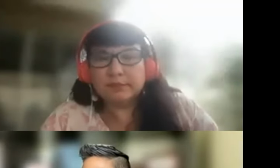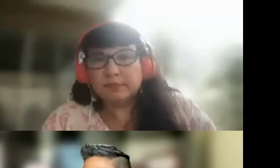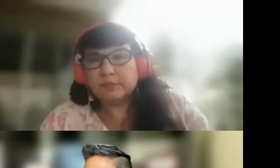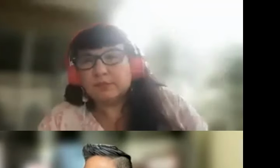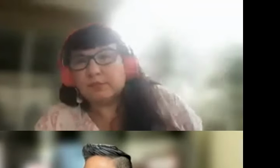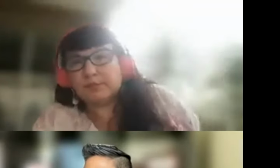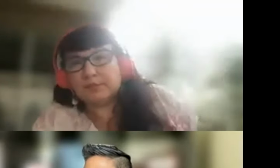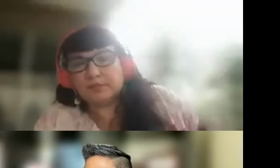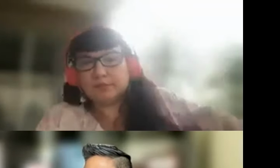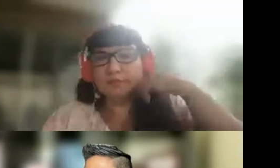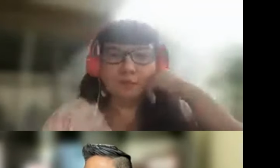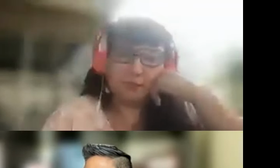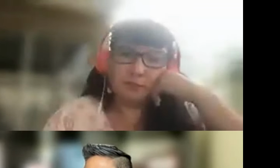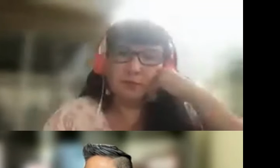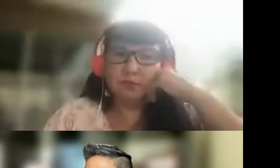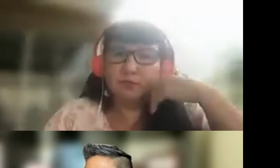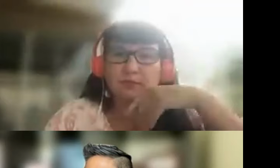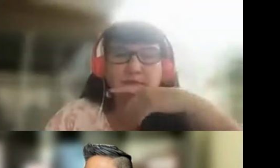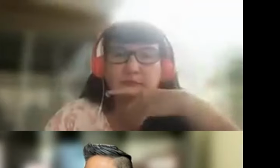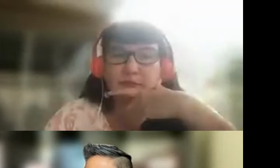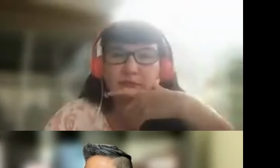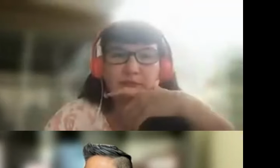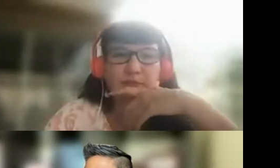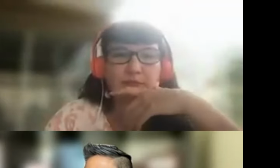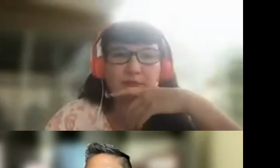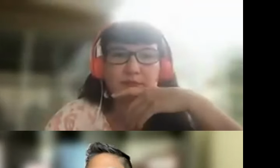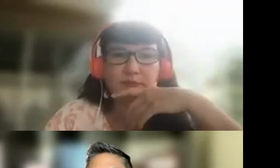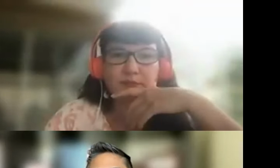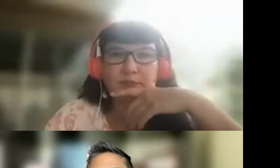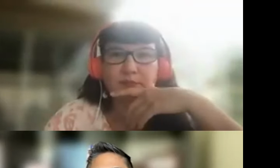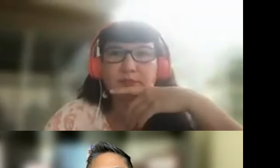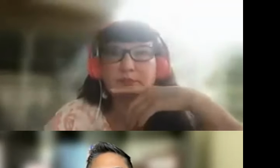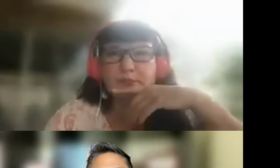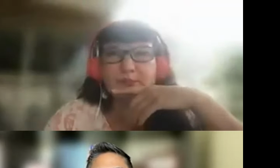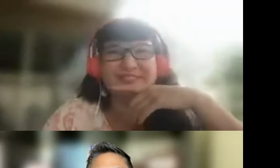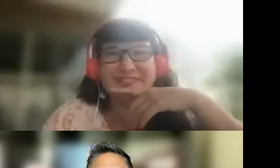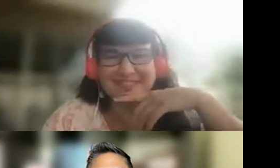like Nevada in a sense. Tell me when to stop talking when people are coming back in, but like,